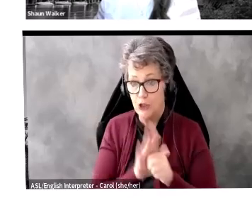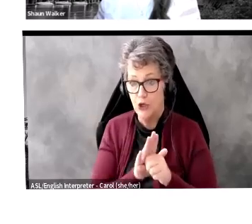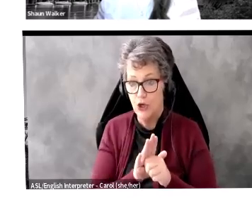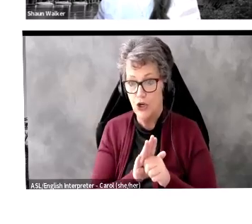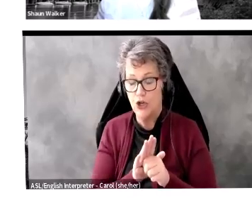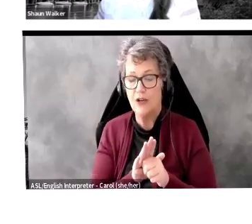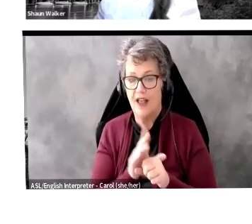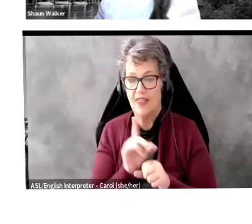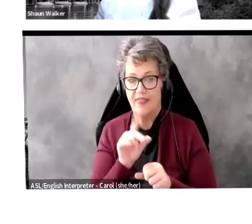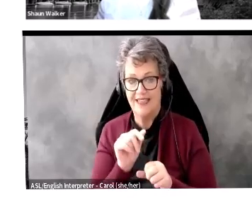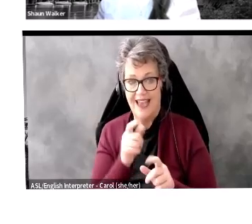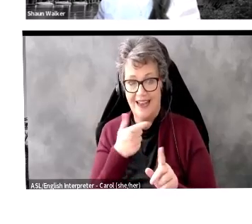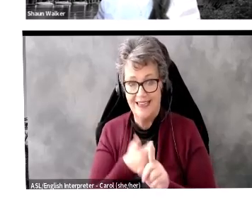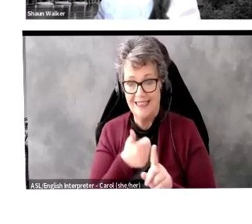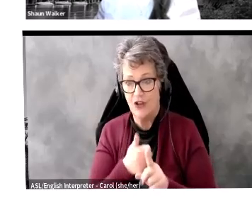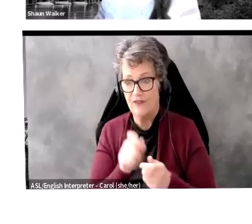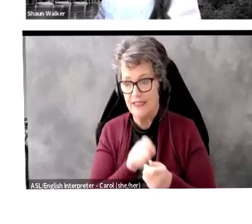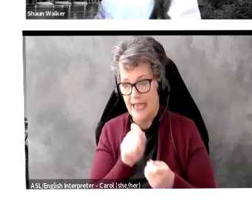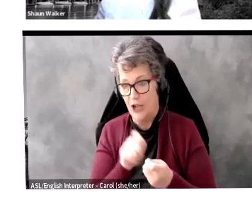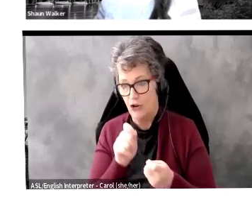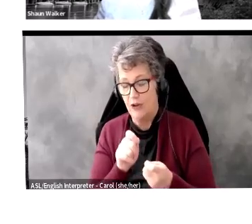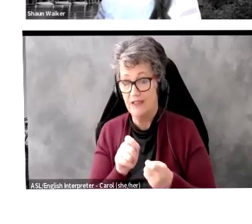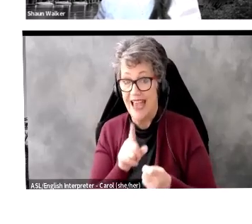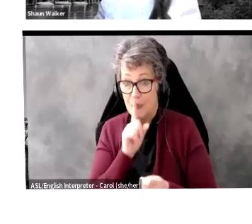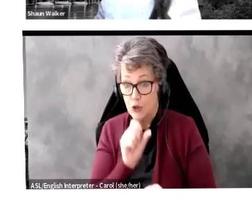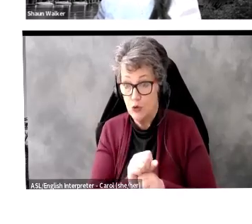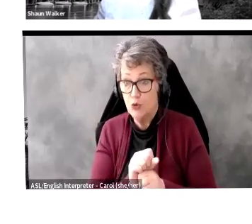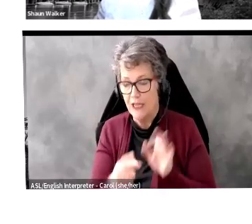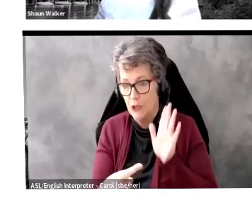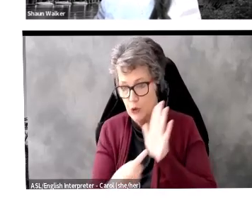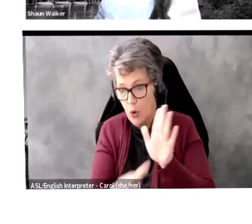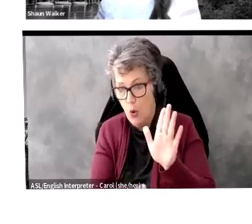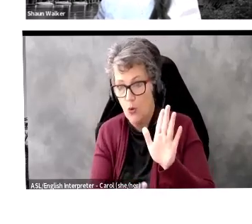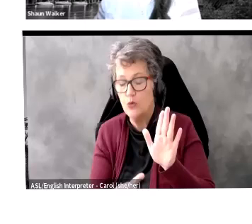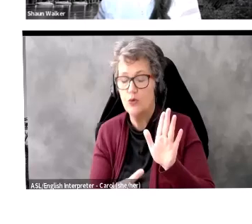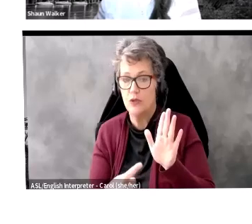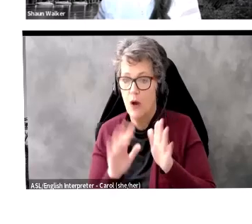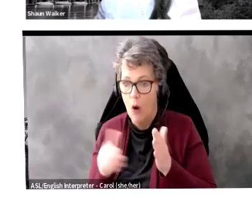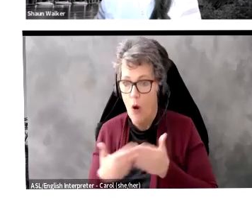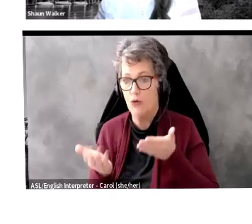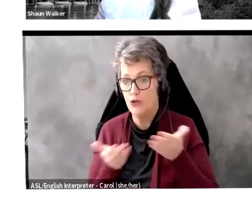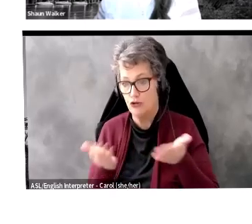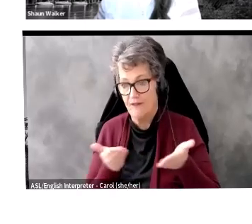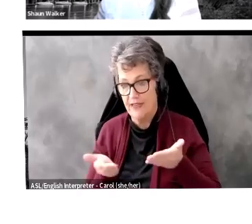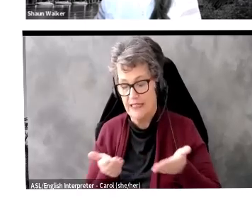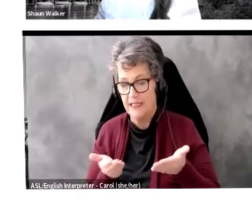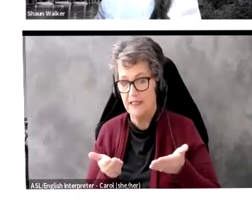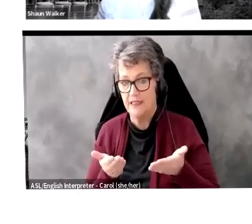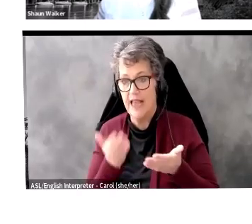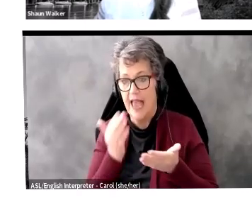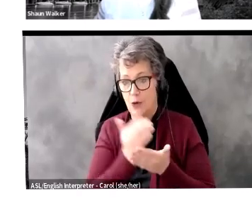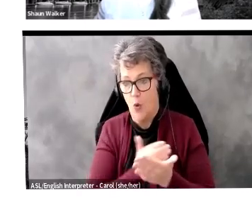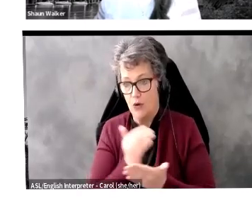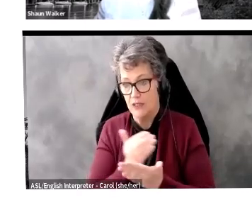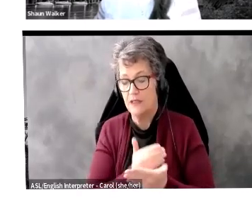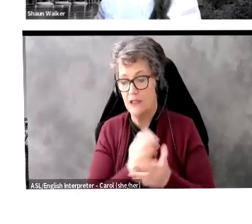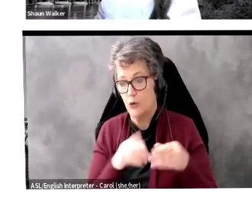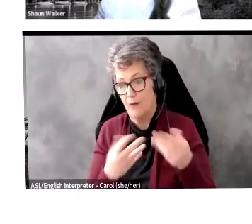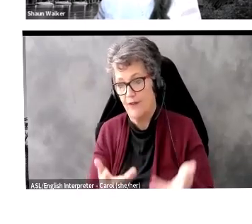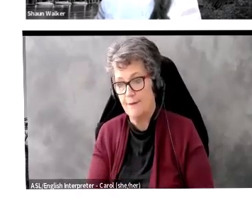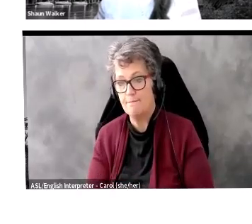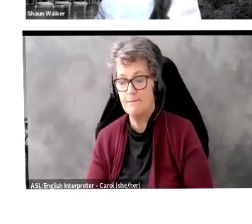the data is accurate and truly indicative of all services and courses being